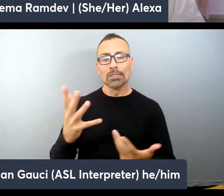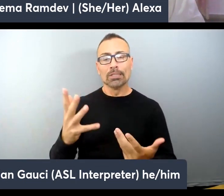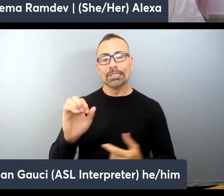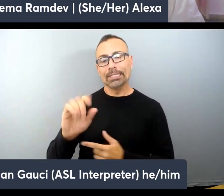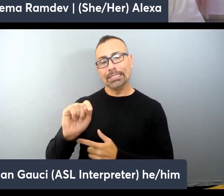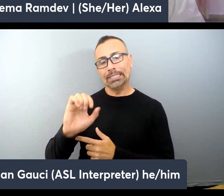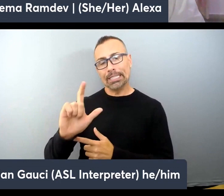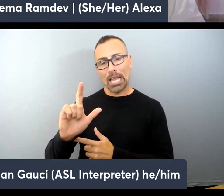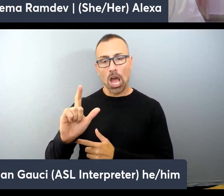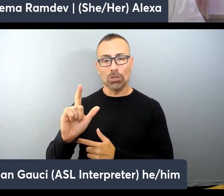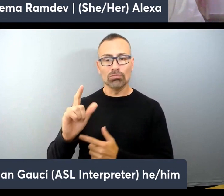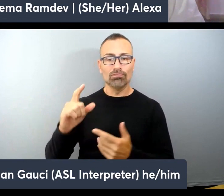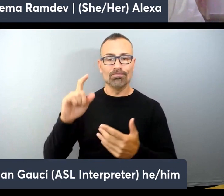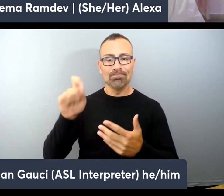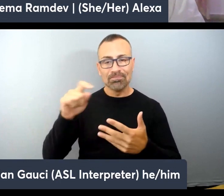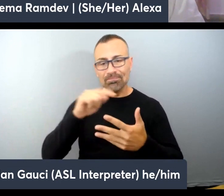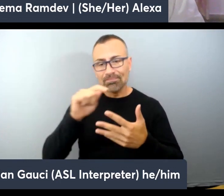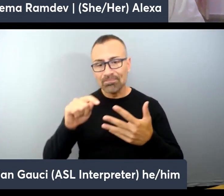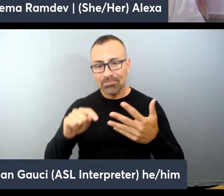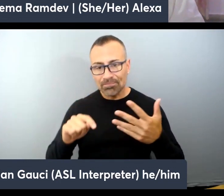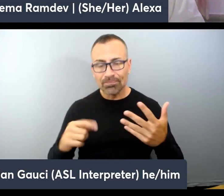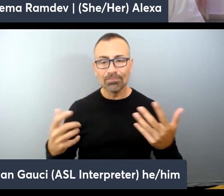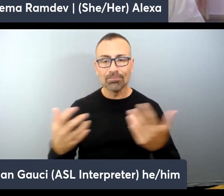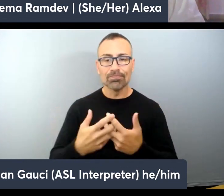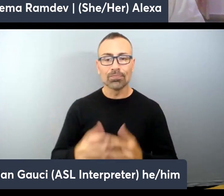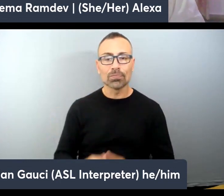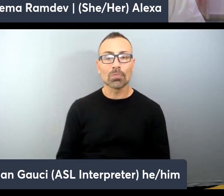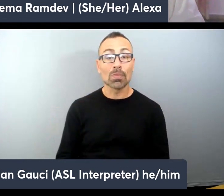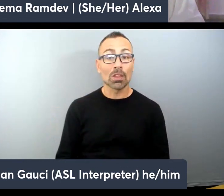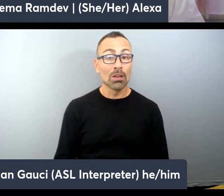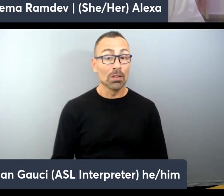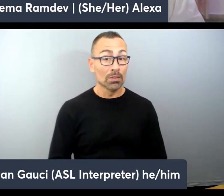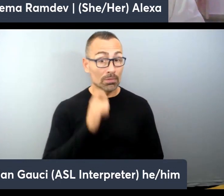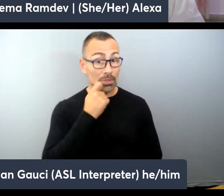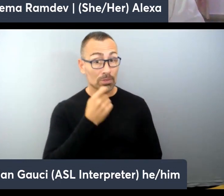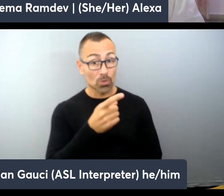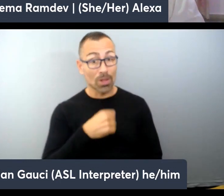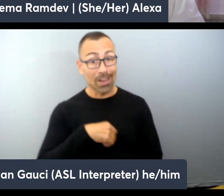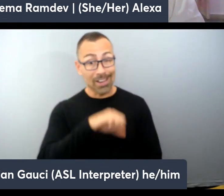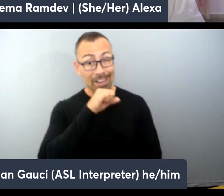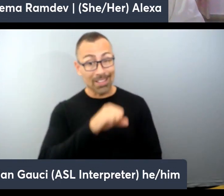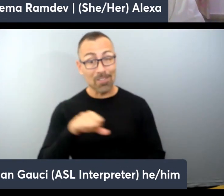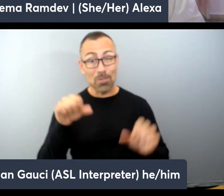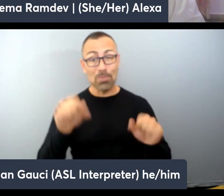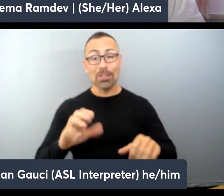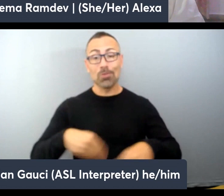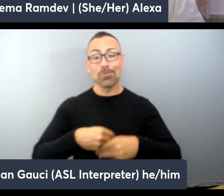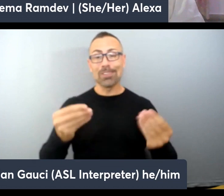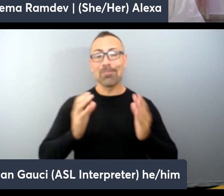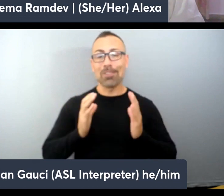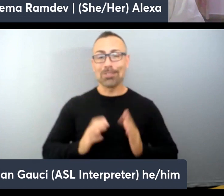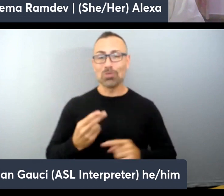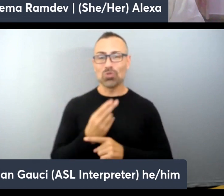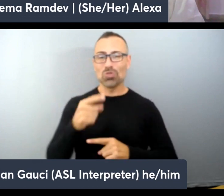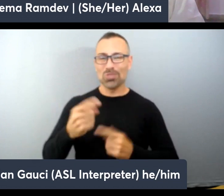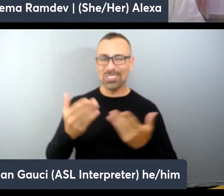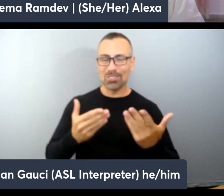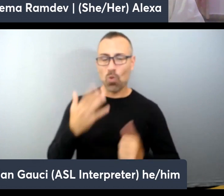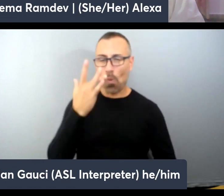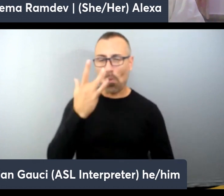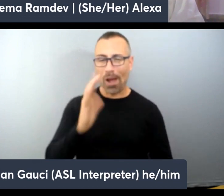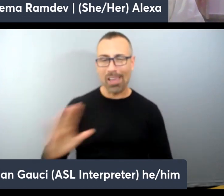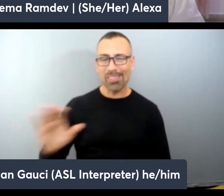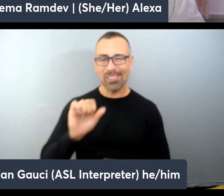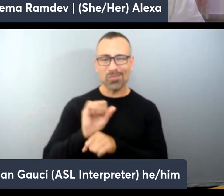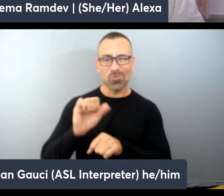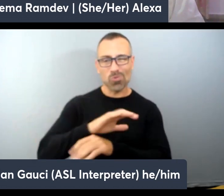That's really cool. I love the ability that we are giving our customers to use this service to expedite their workloads, to do more